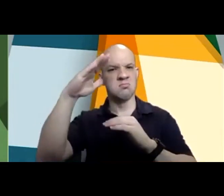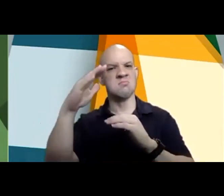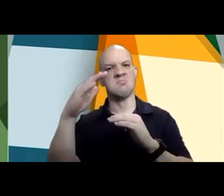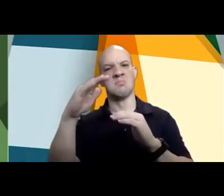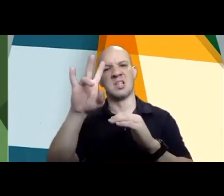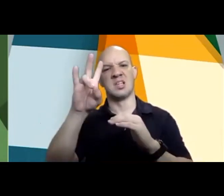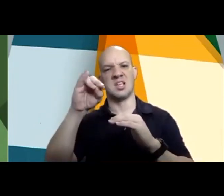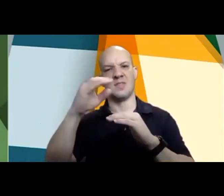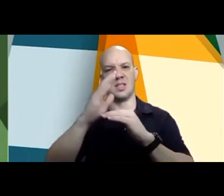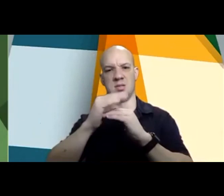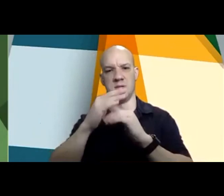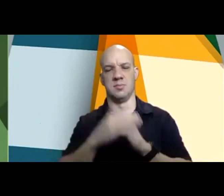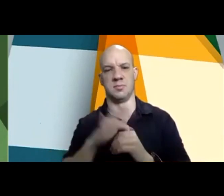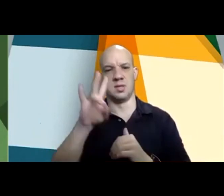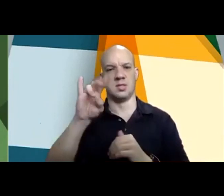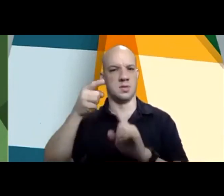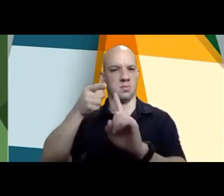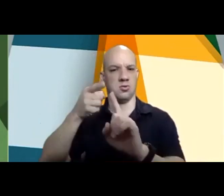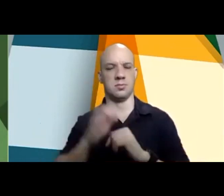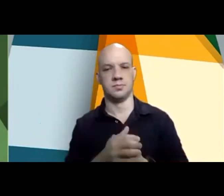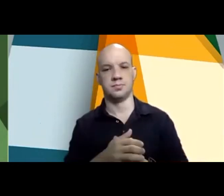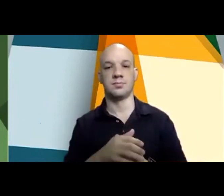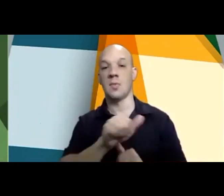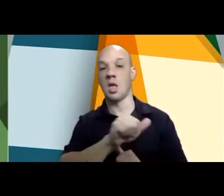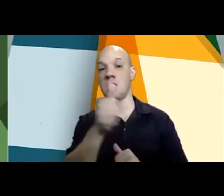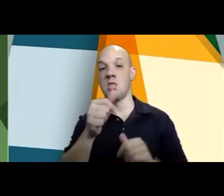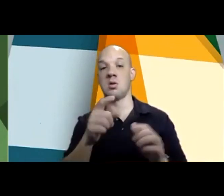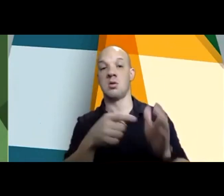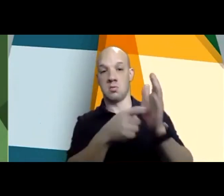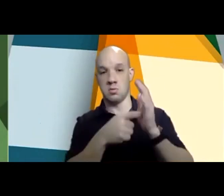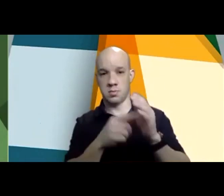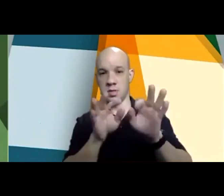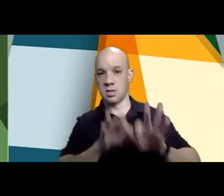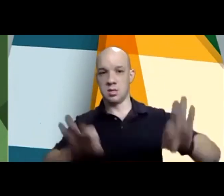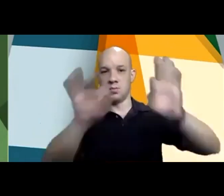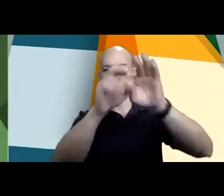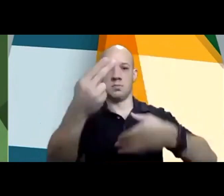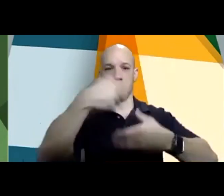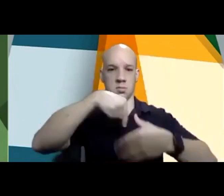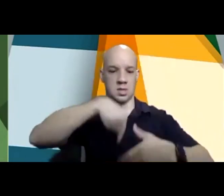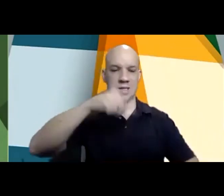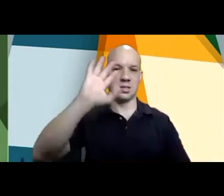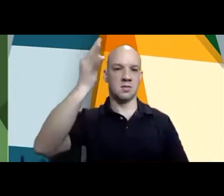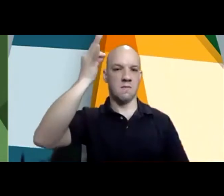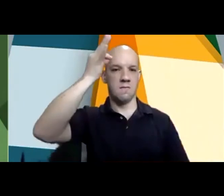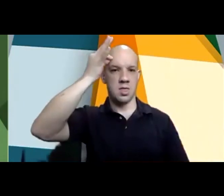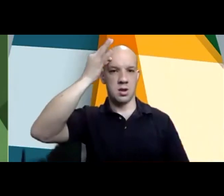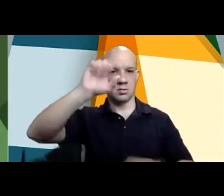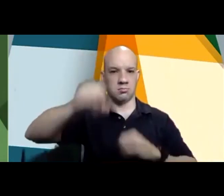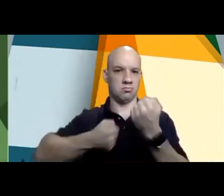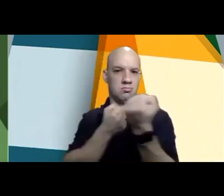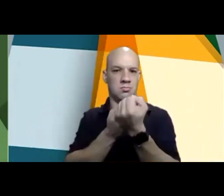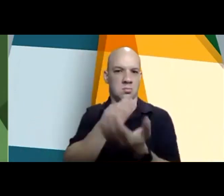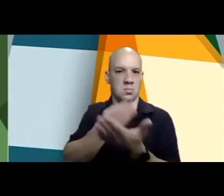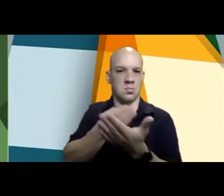There is another requirement, very important, to participate in this federal funded program, which is the